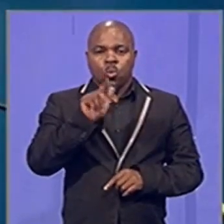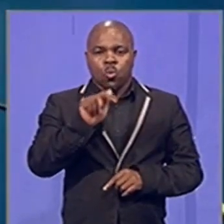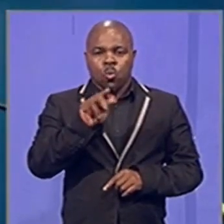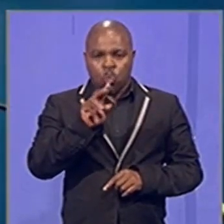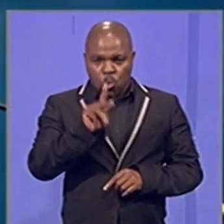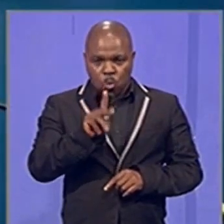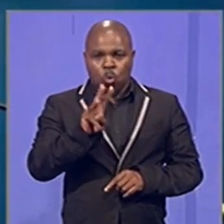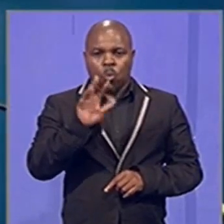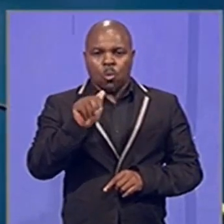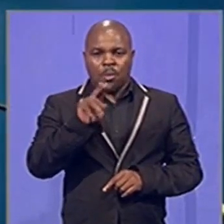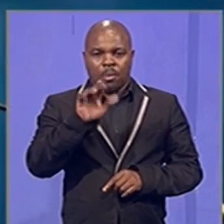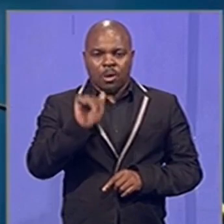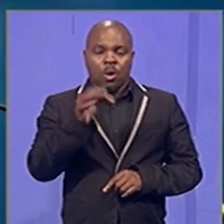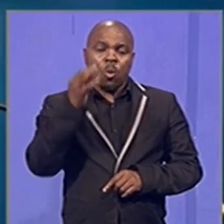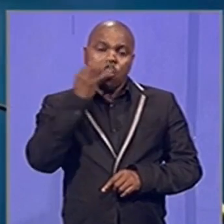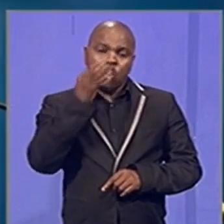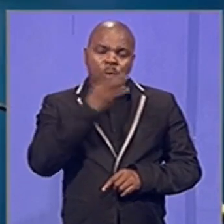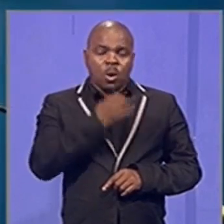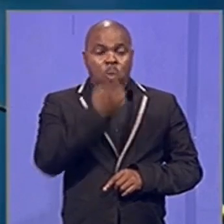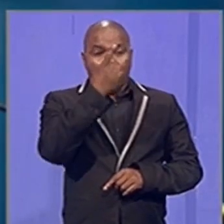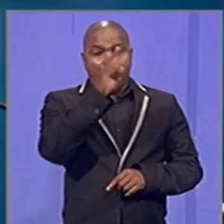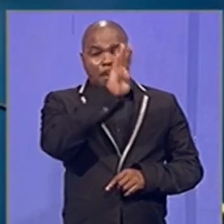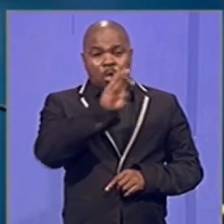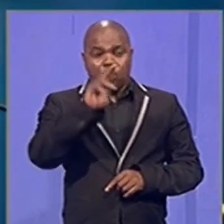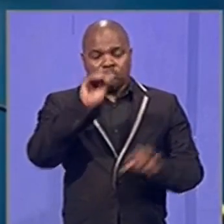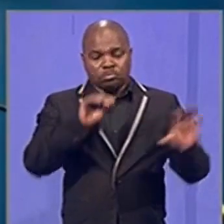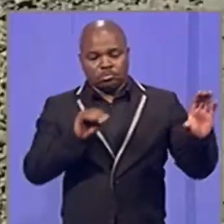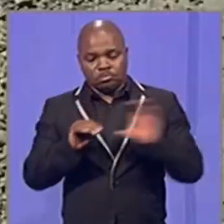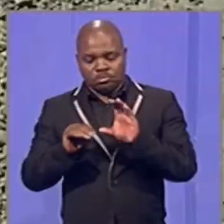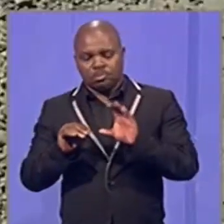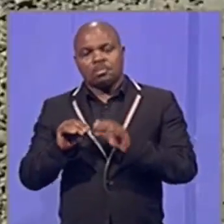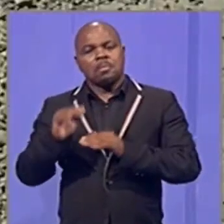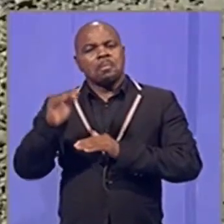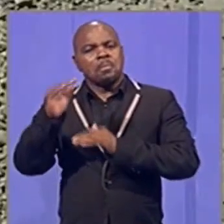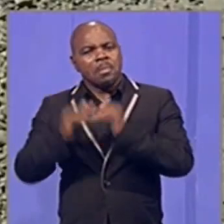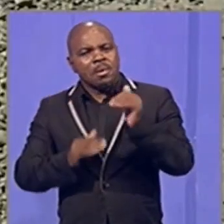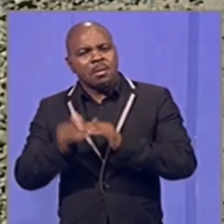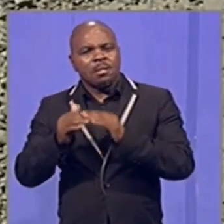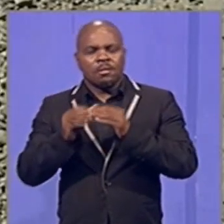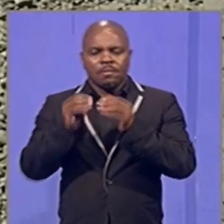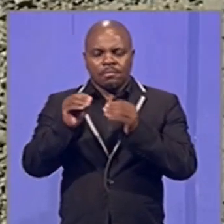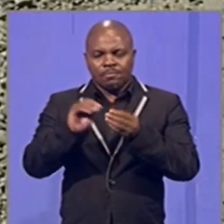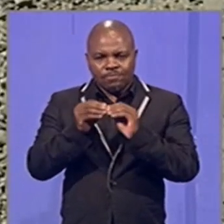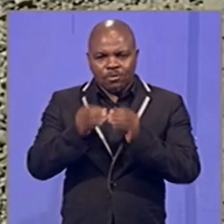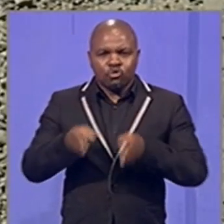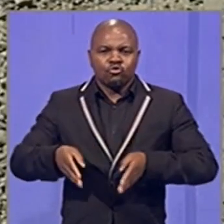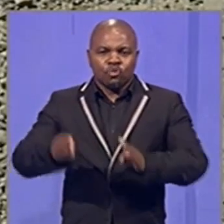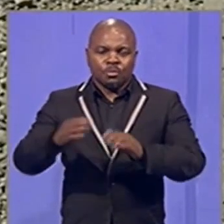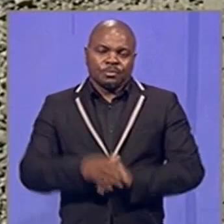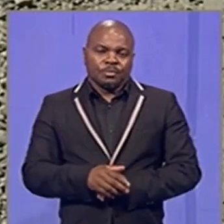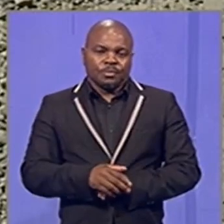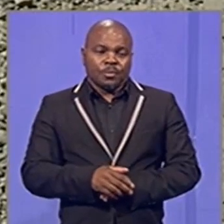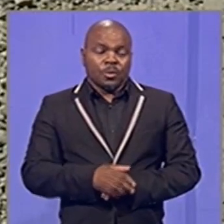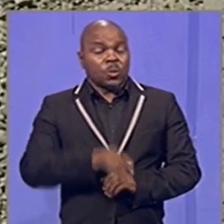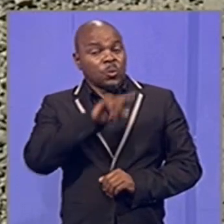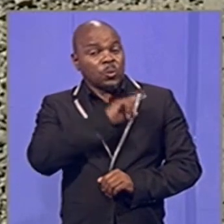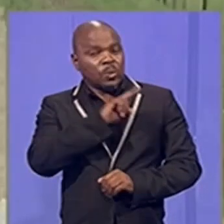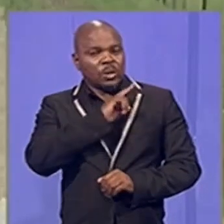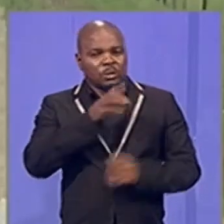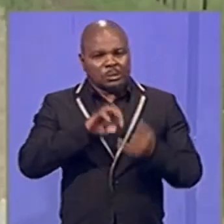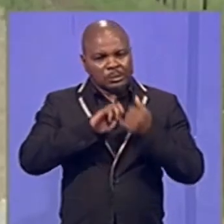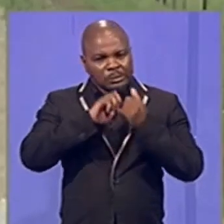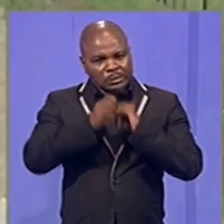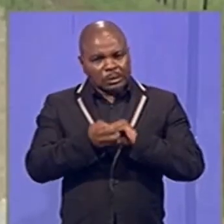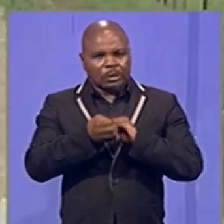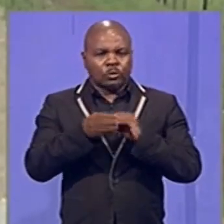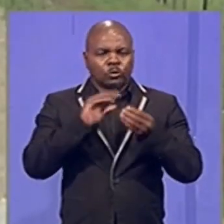boletse hore diranta tse dibilione di abetswe kaho le tlhokomelo ya mebila. O re sena ke matsapa a ho akofisa